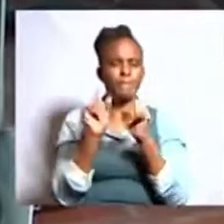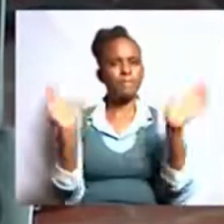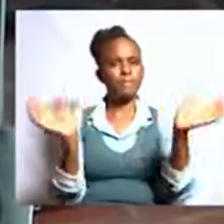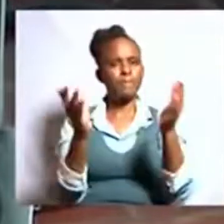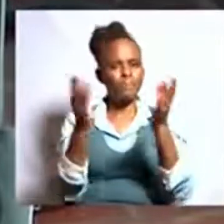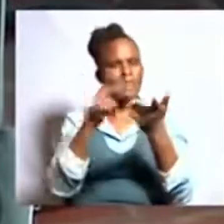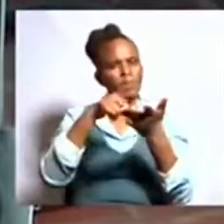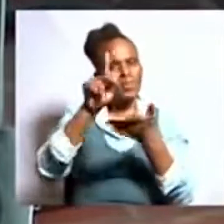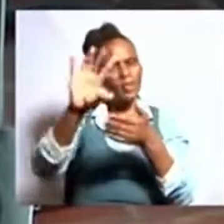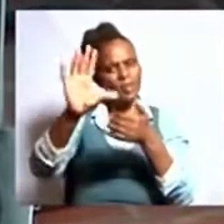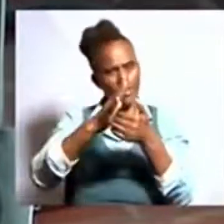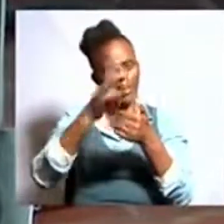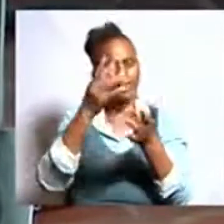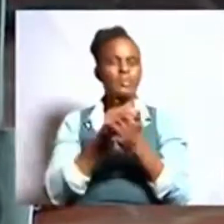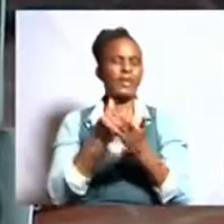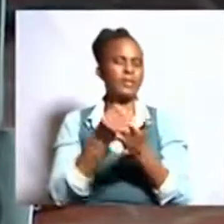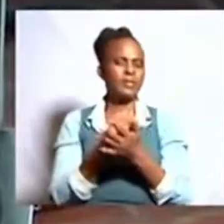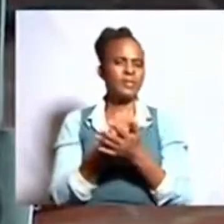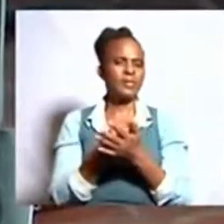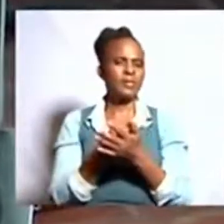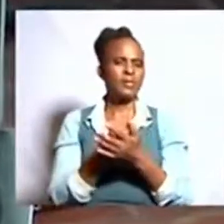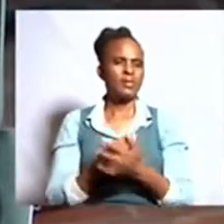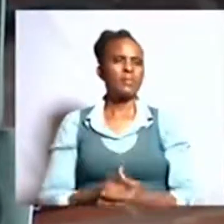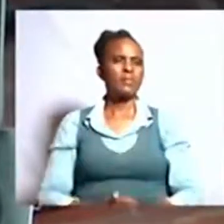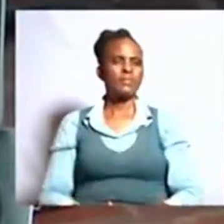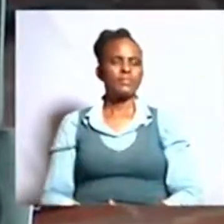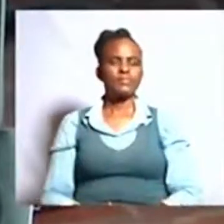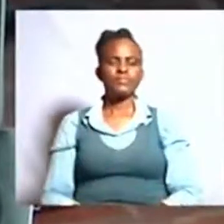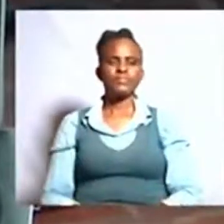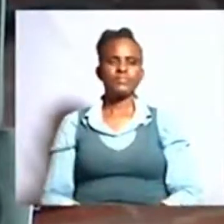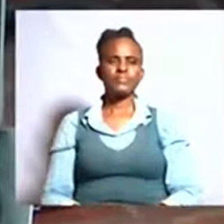to pay the money.